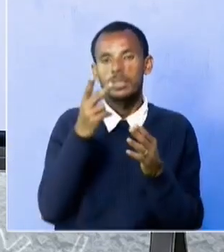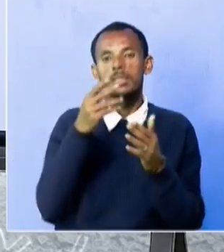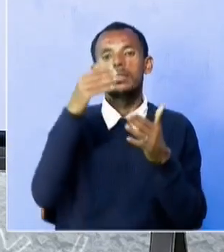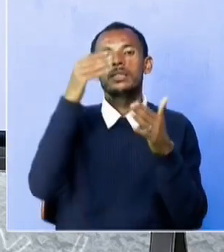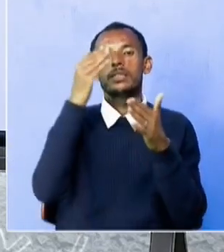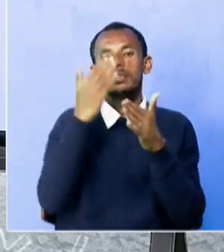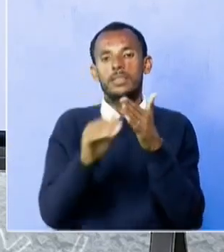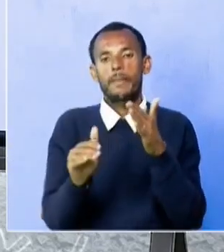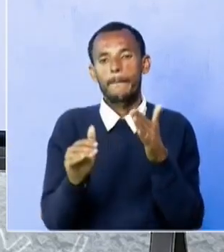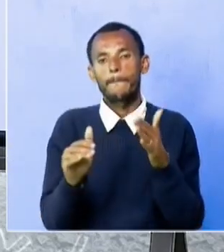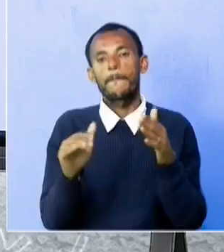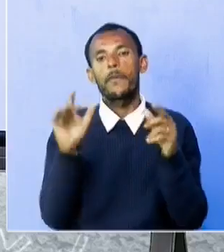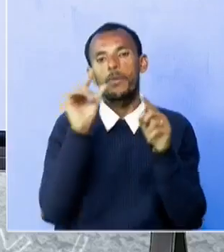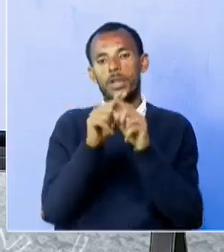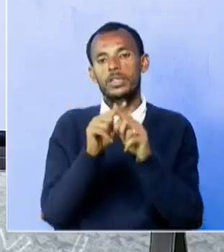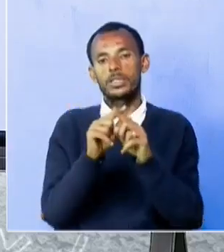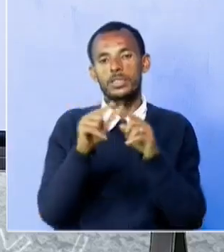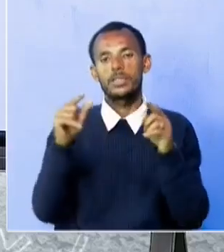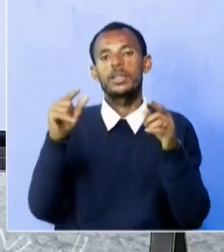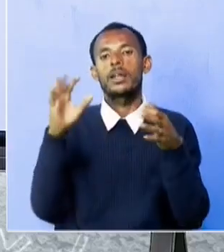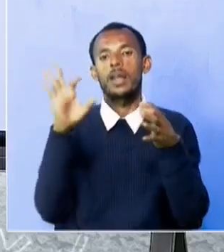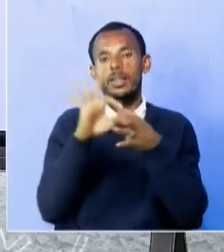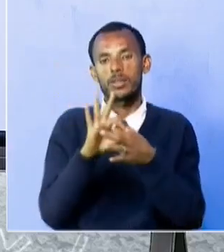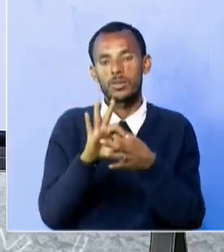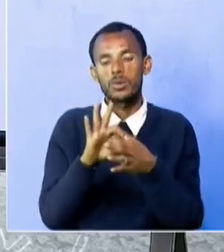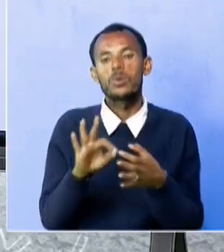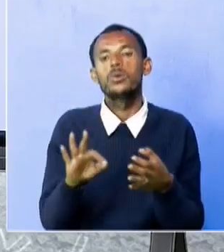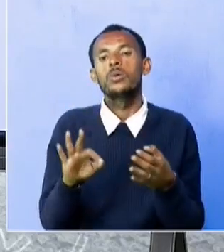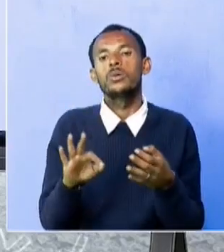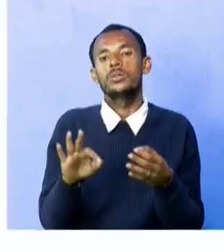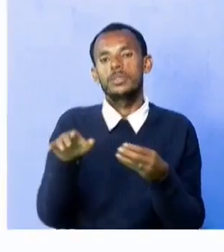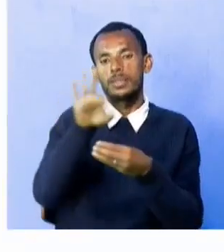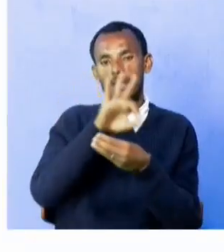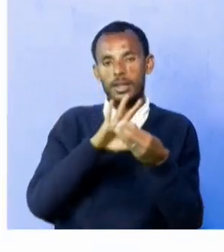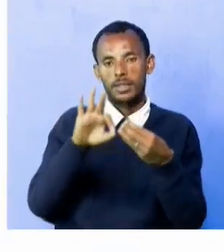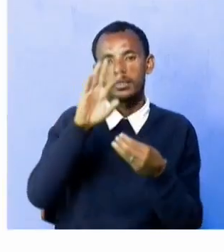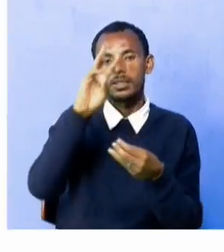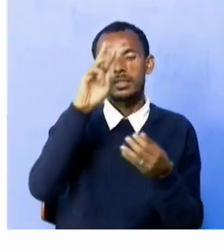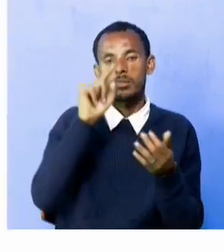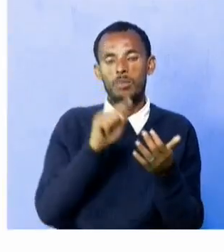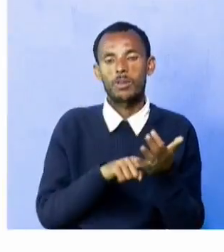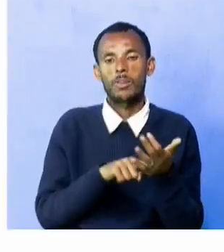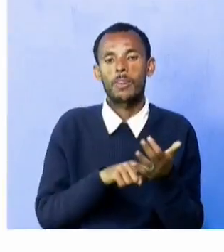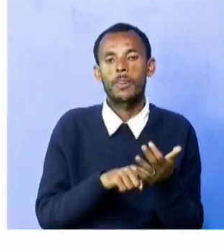terminologies associated with circle. Okay, definition 6.2.